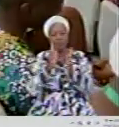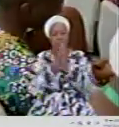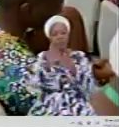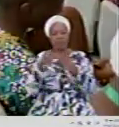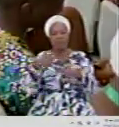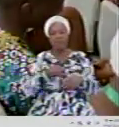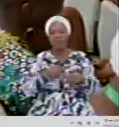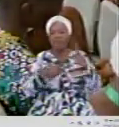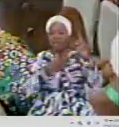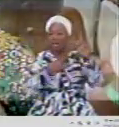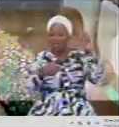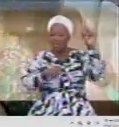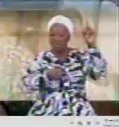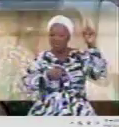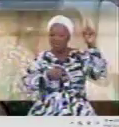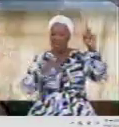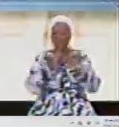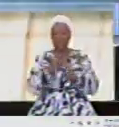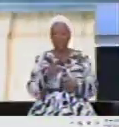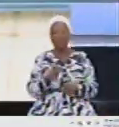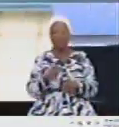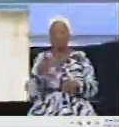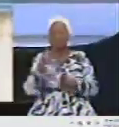the covenant.